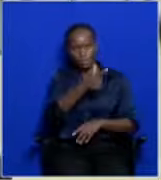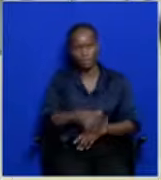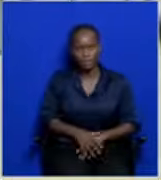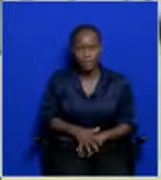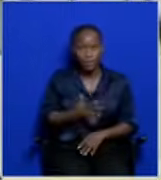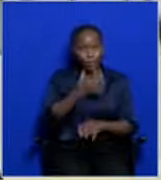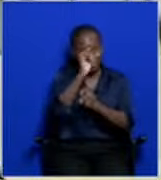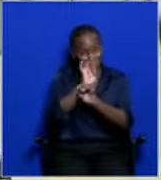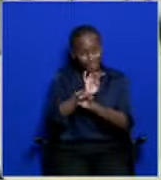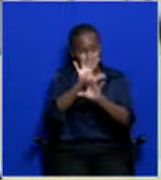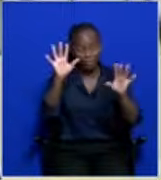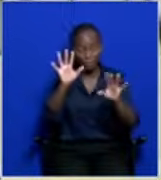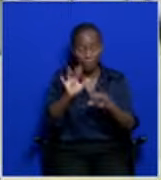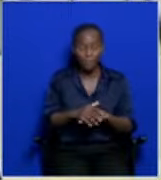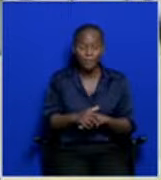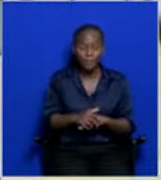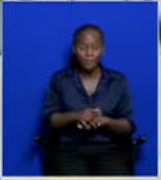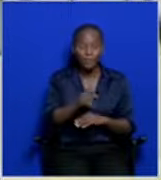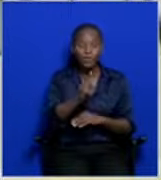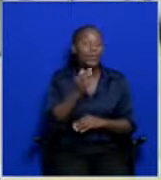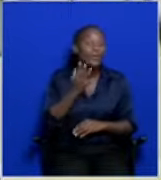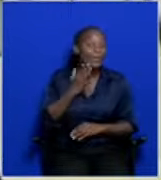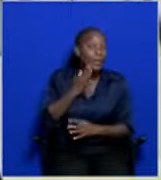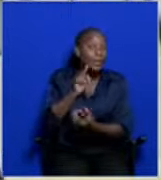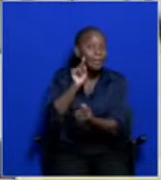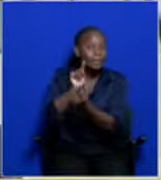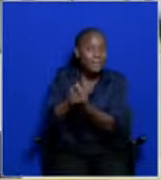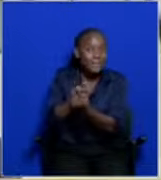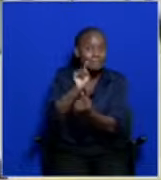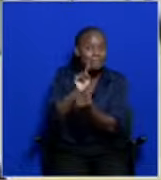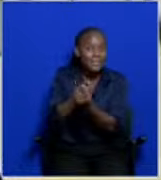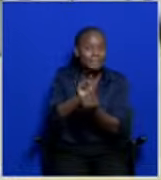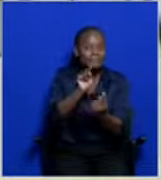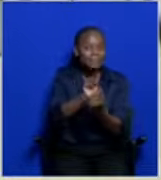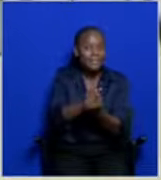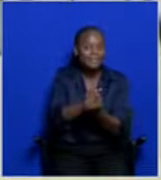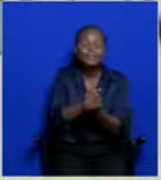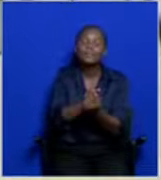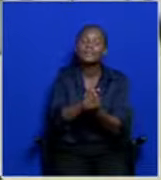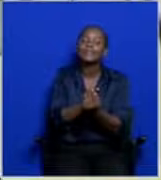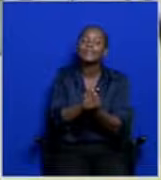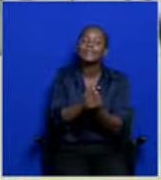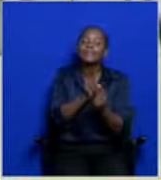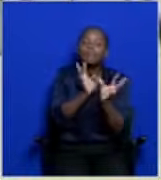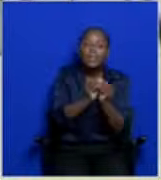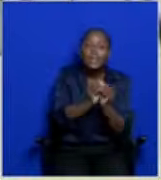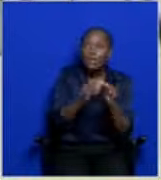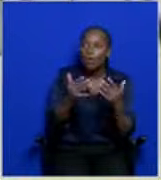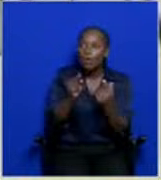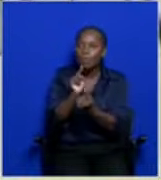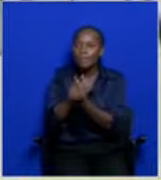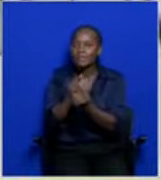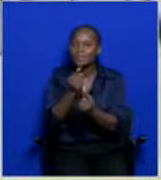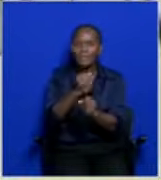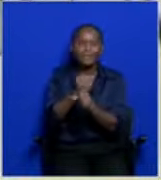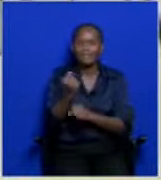I met Julius Mkwanazi, I met him with my team. There is